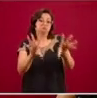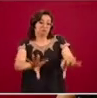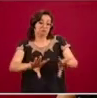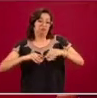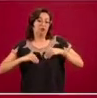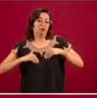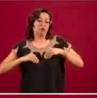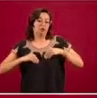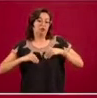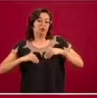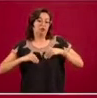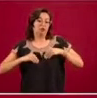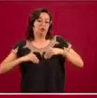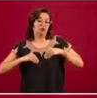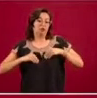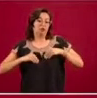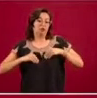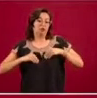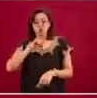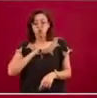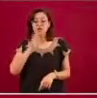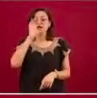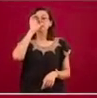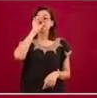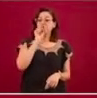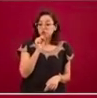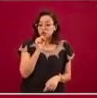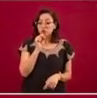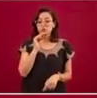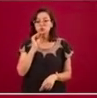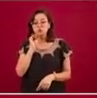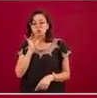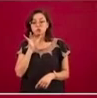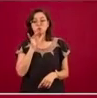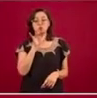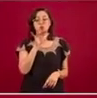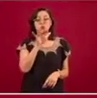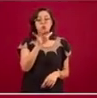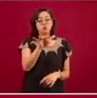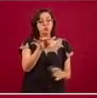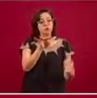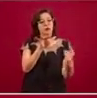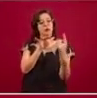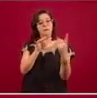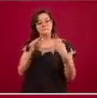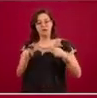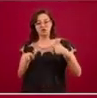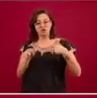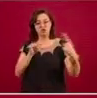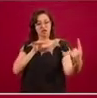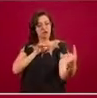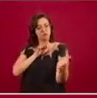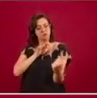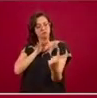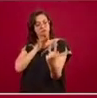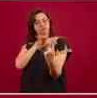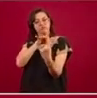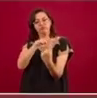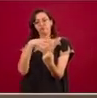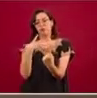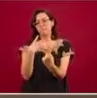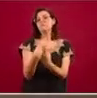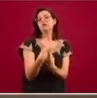of us are vaccinated, so we are all susceptible to getting infected with this disease. So if an infected person comes across with a healthy